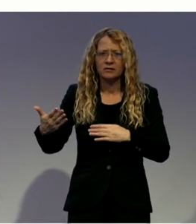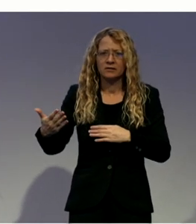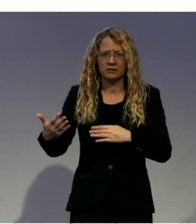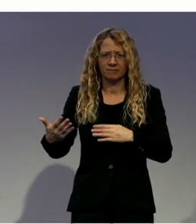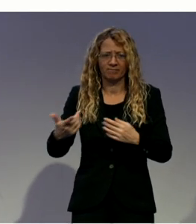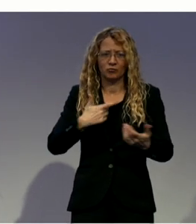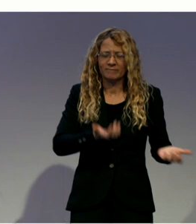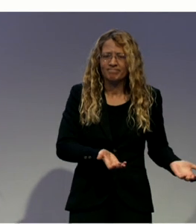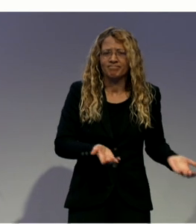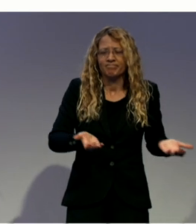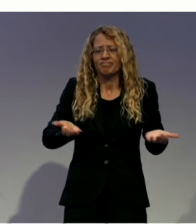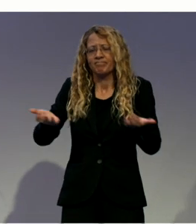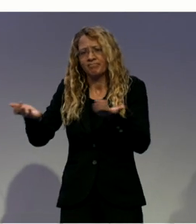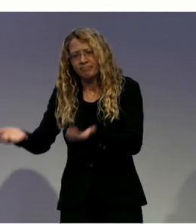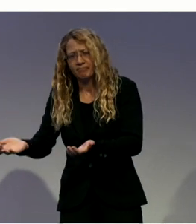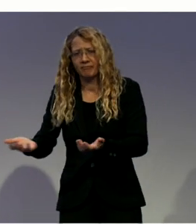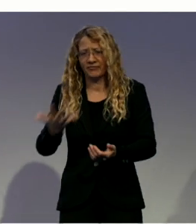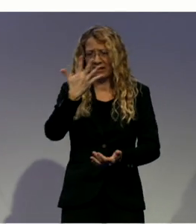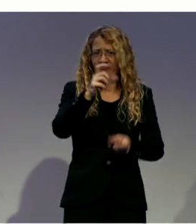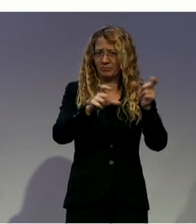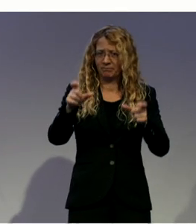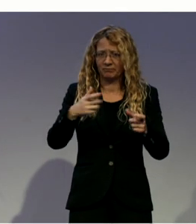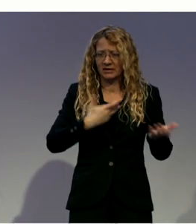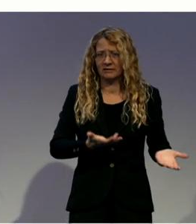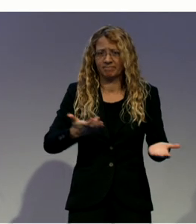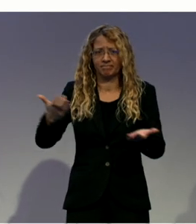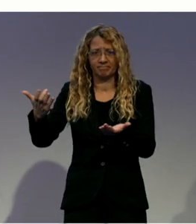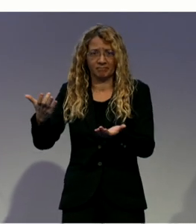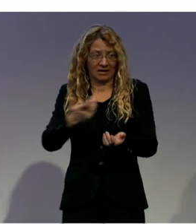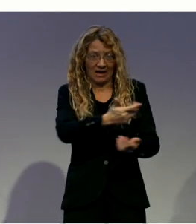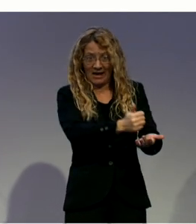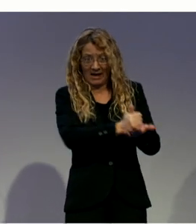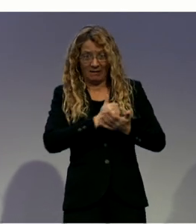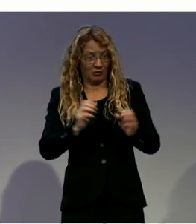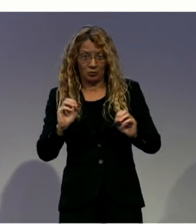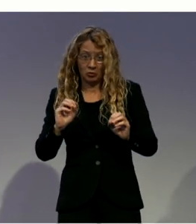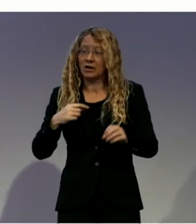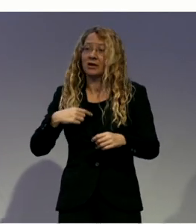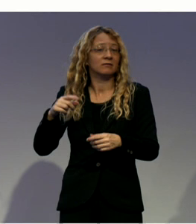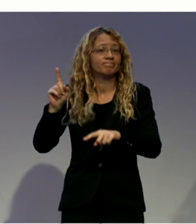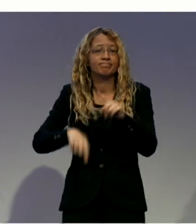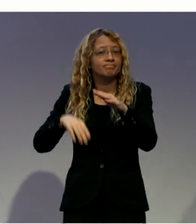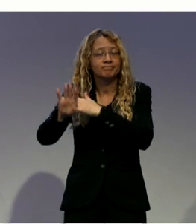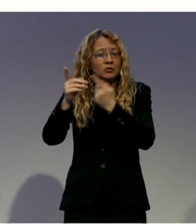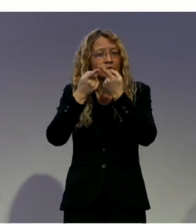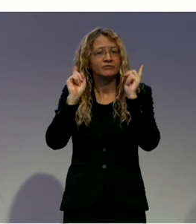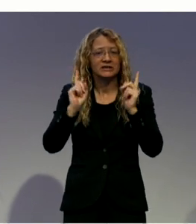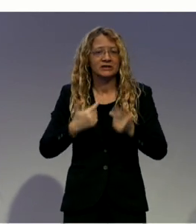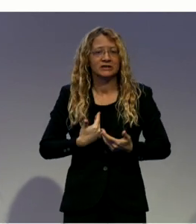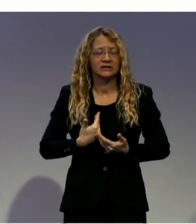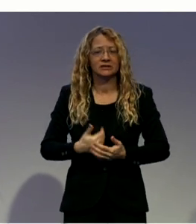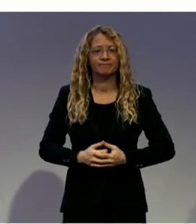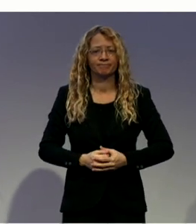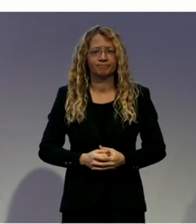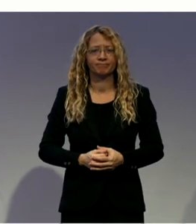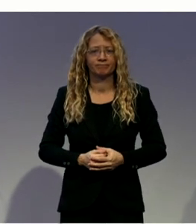situation in Egypt. And also, we are facing a lack of employment. Also, after my graduation from Faculty of Engineering, I tried to get a